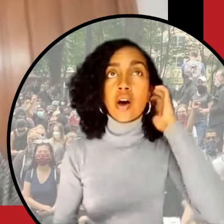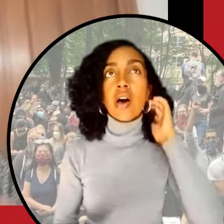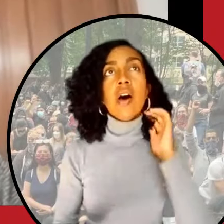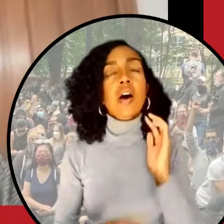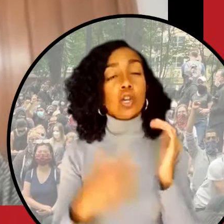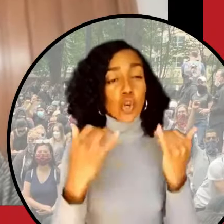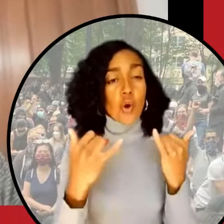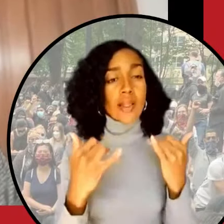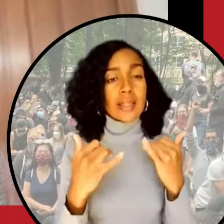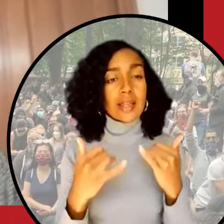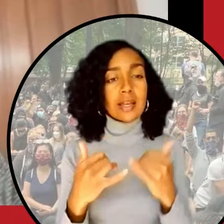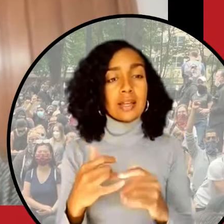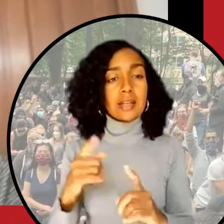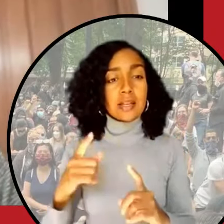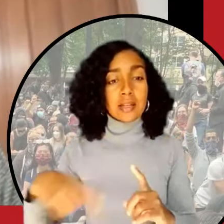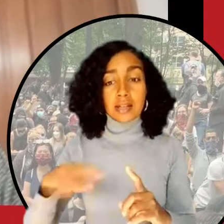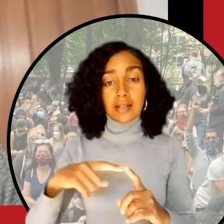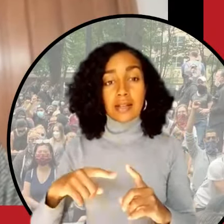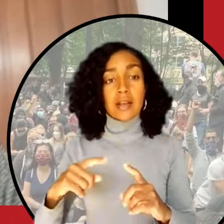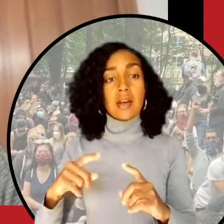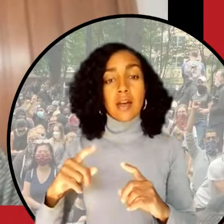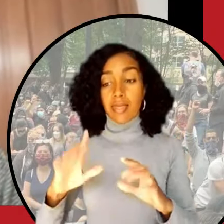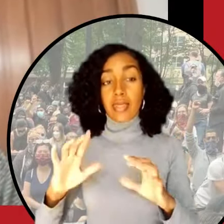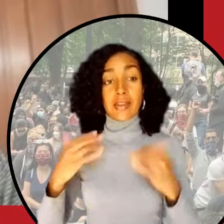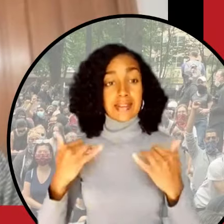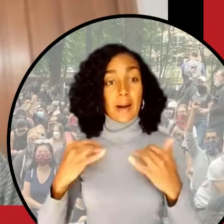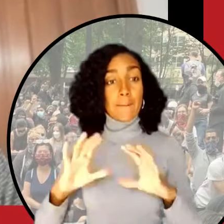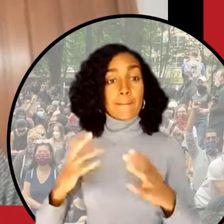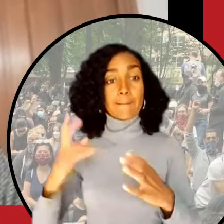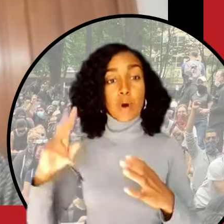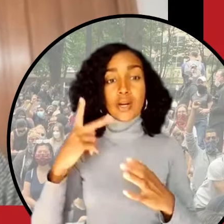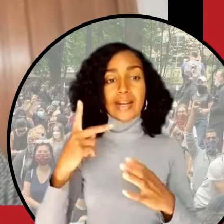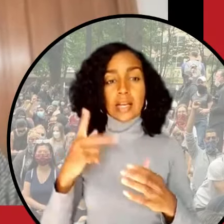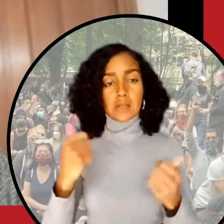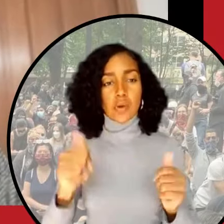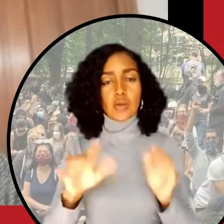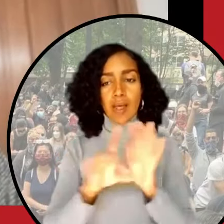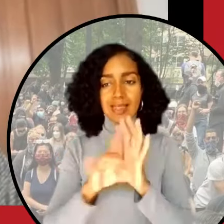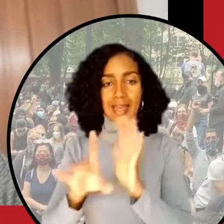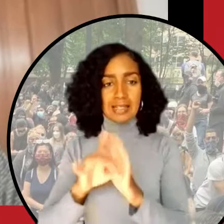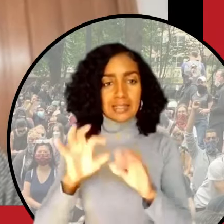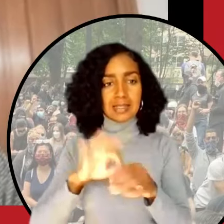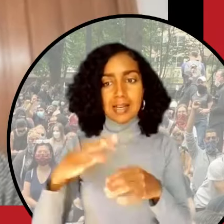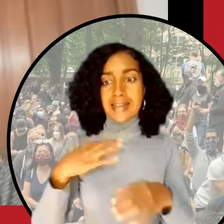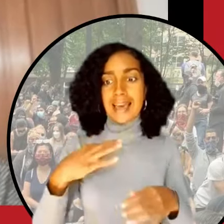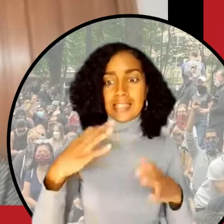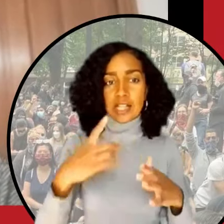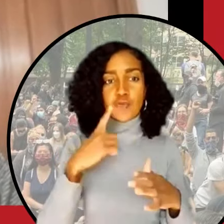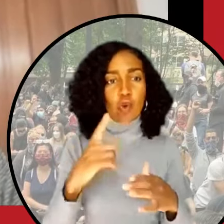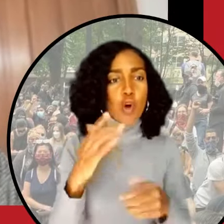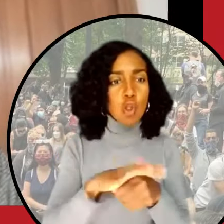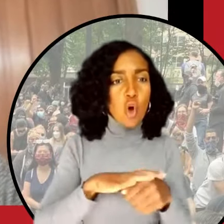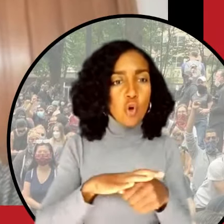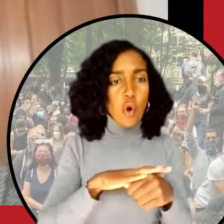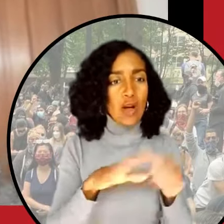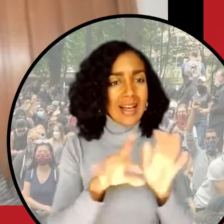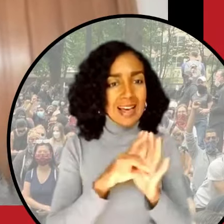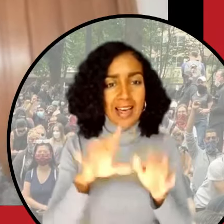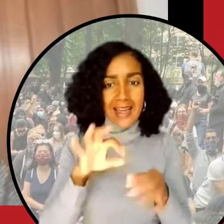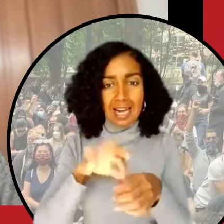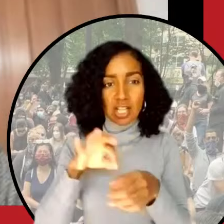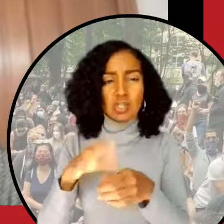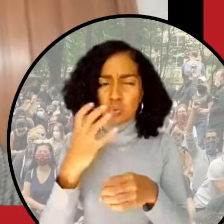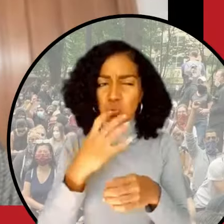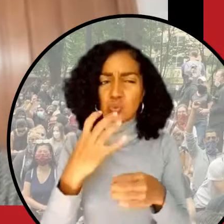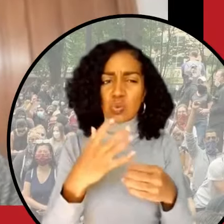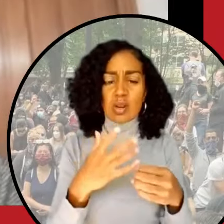currently the mass is in the process of electing its candidates for the local elections, and that's a hugely divisive issue. Every sort of section